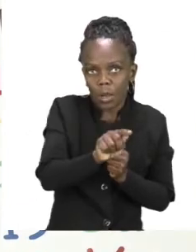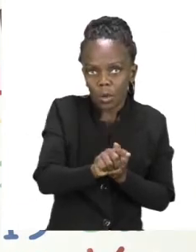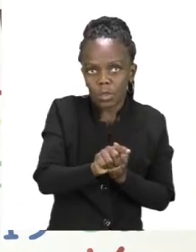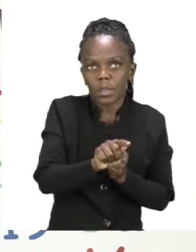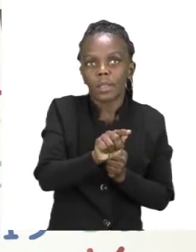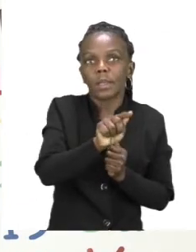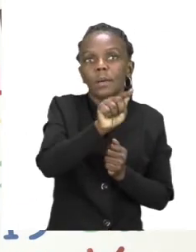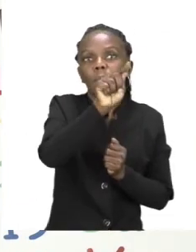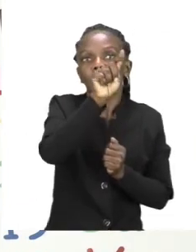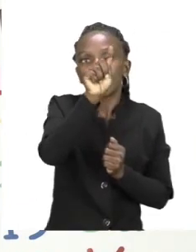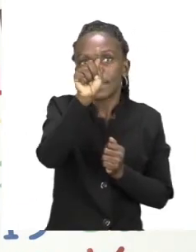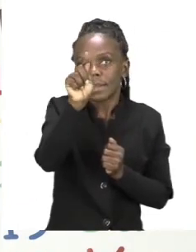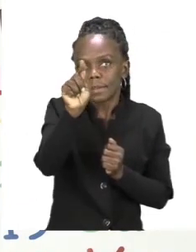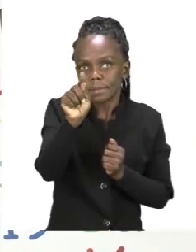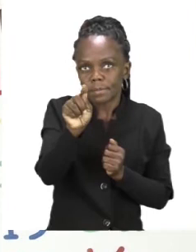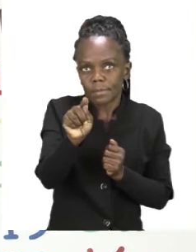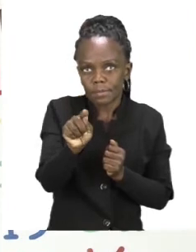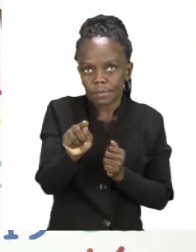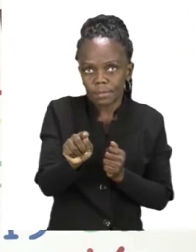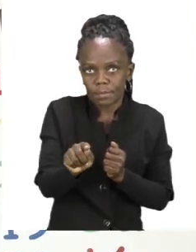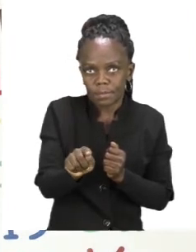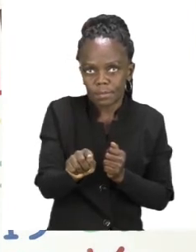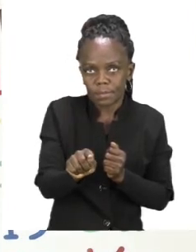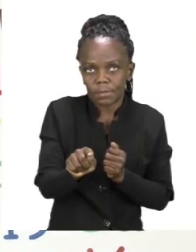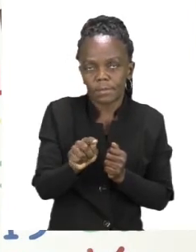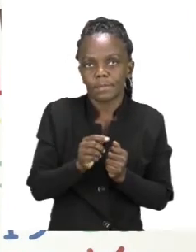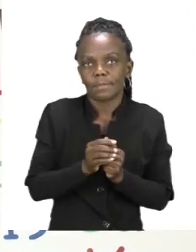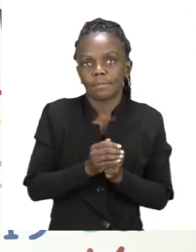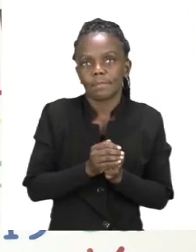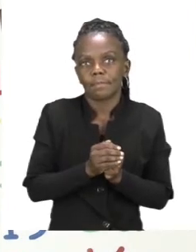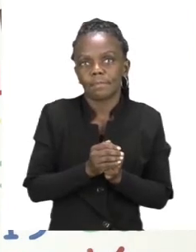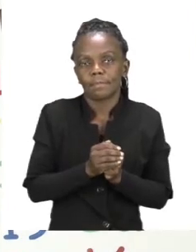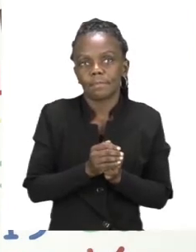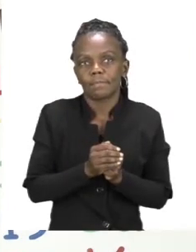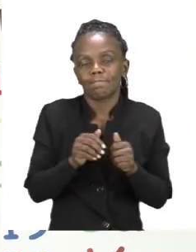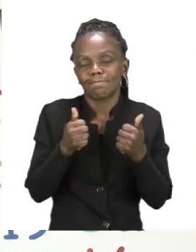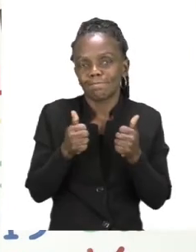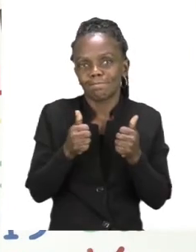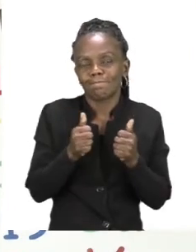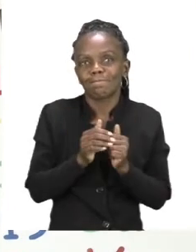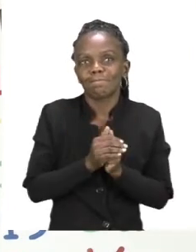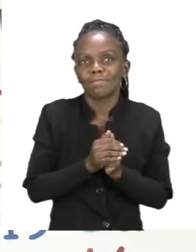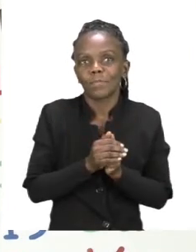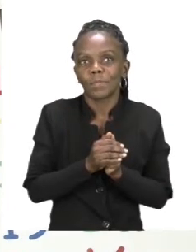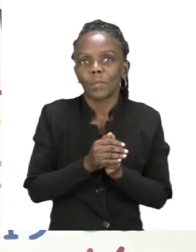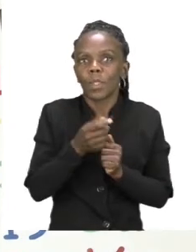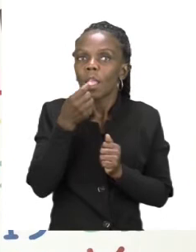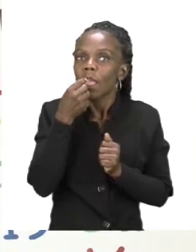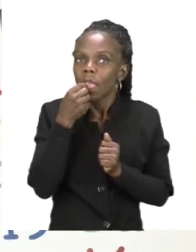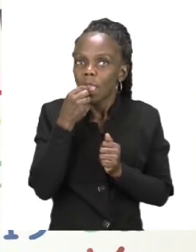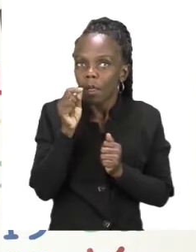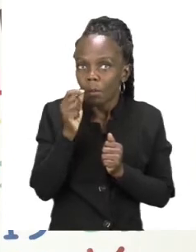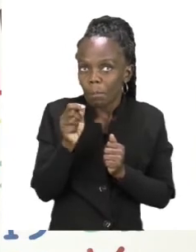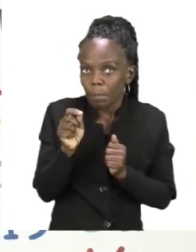Down, up, and round. Very good. Now let's try with the one